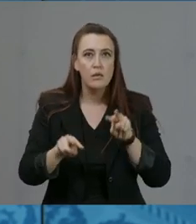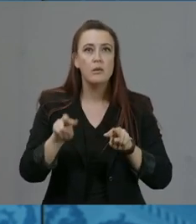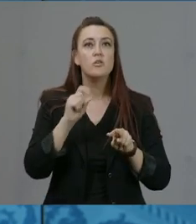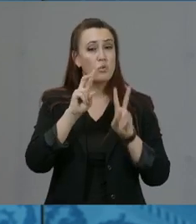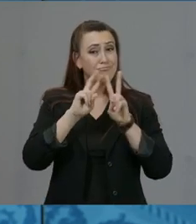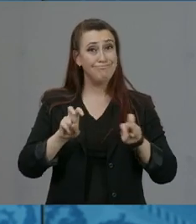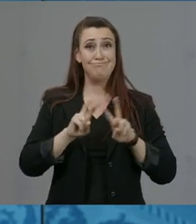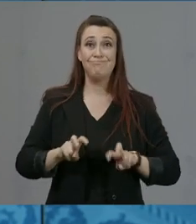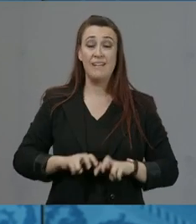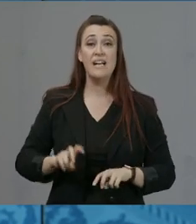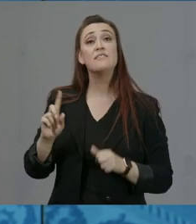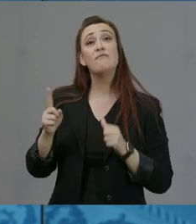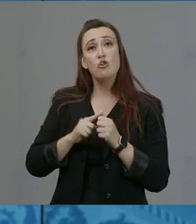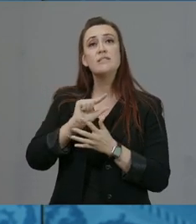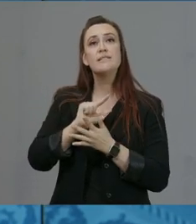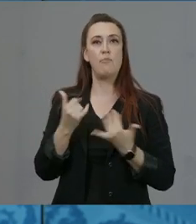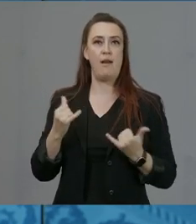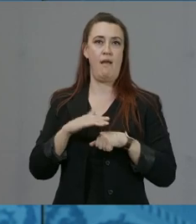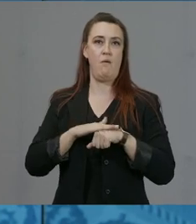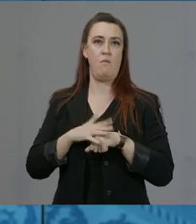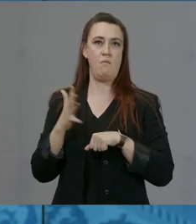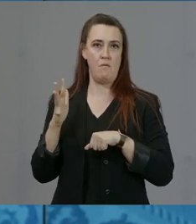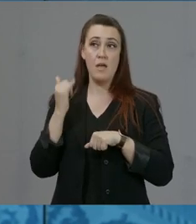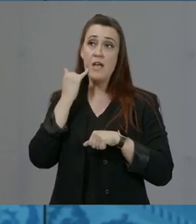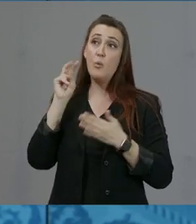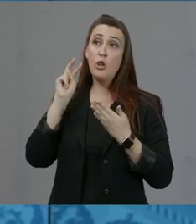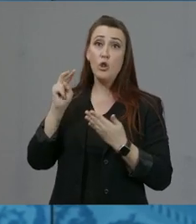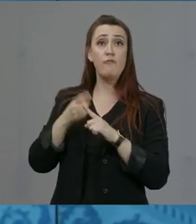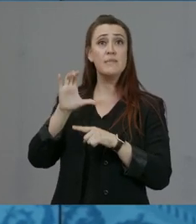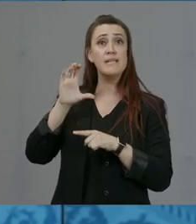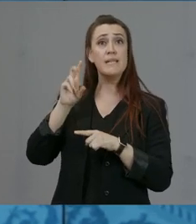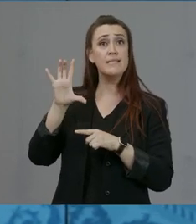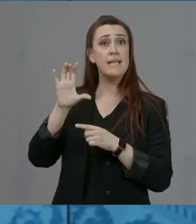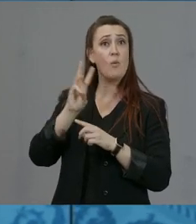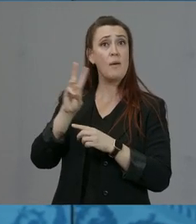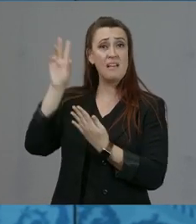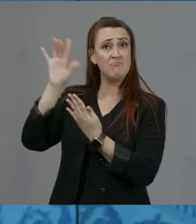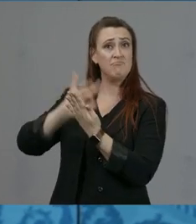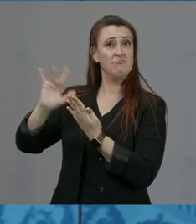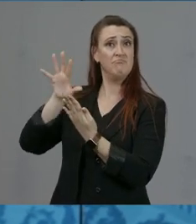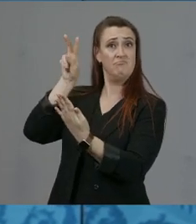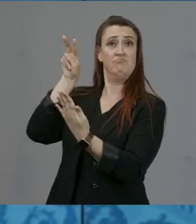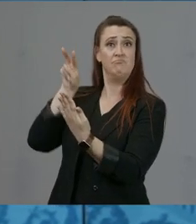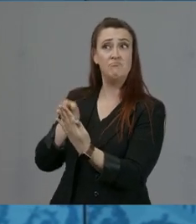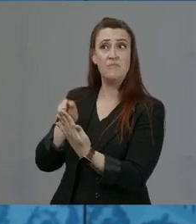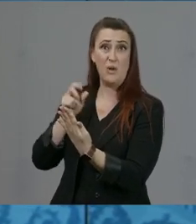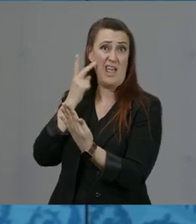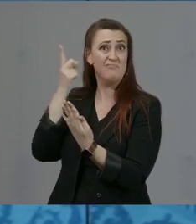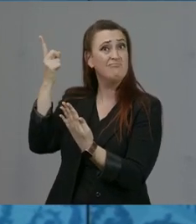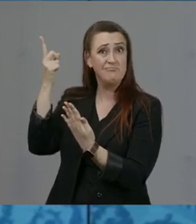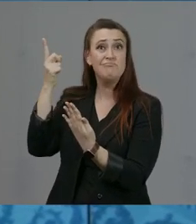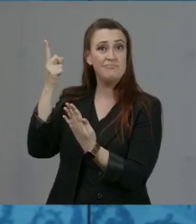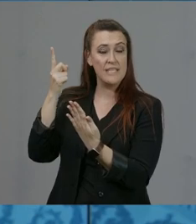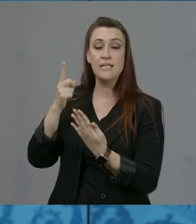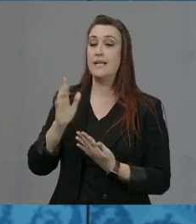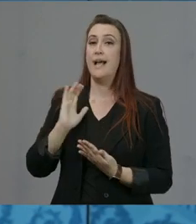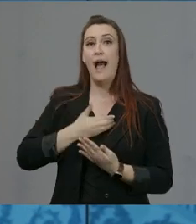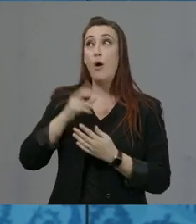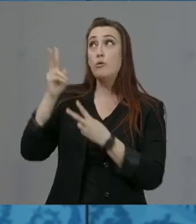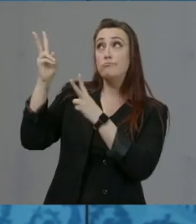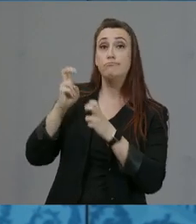one. And if you want to look at the guidance provided from the CDC, that is what has informed the public health